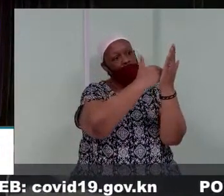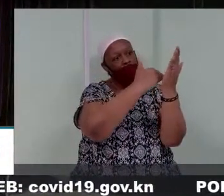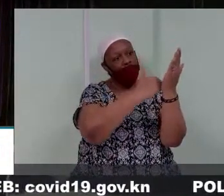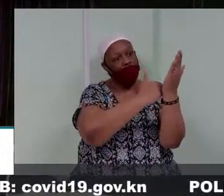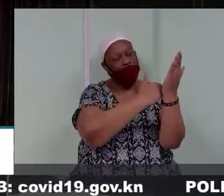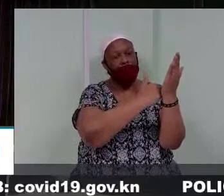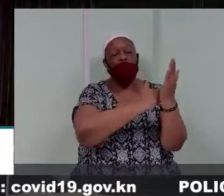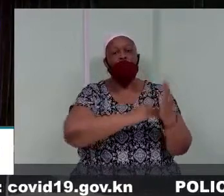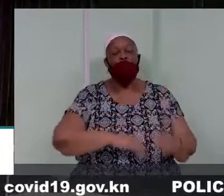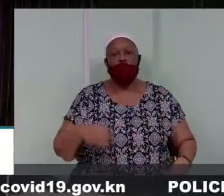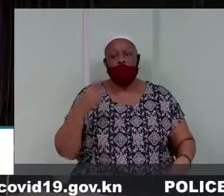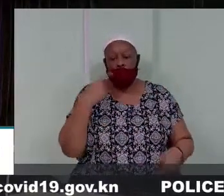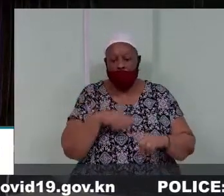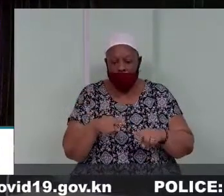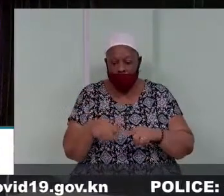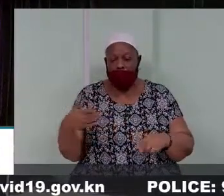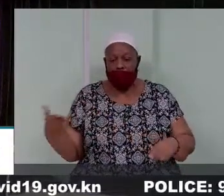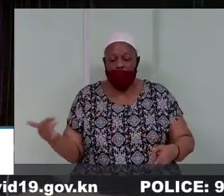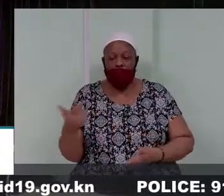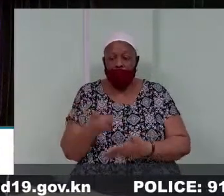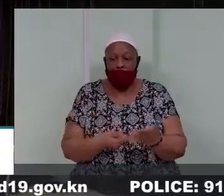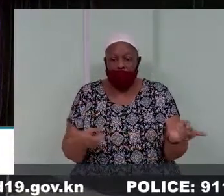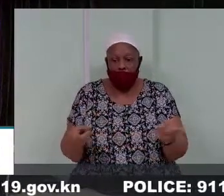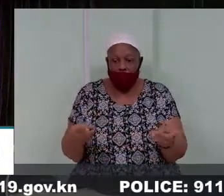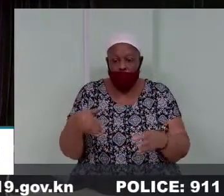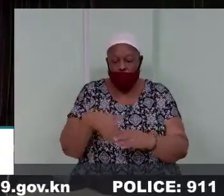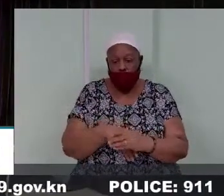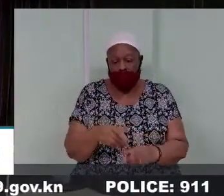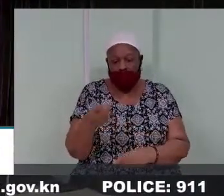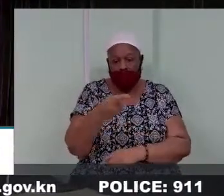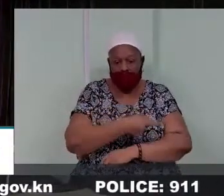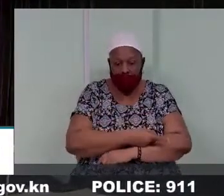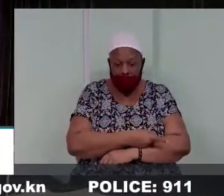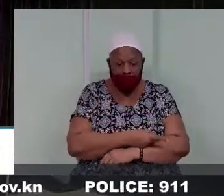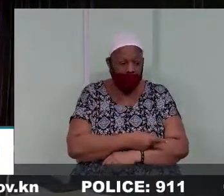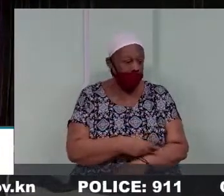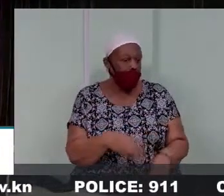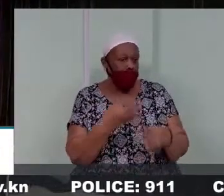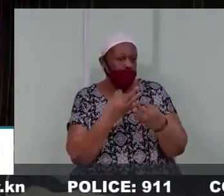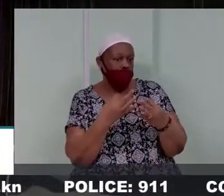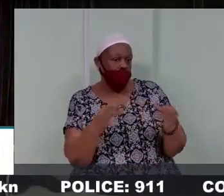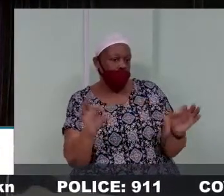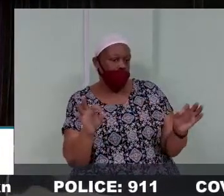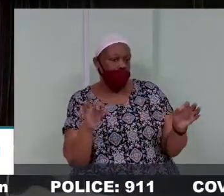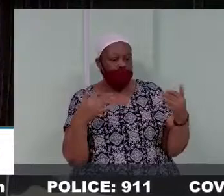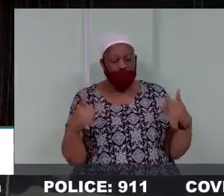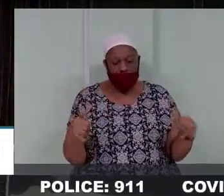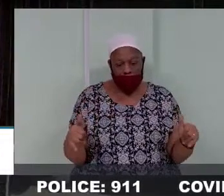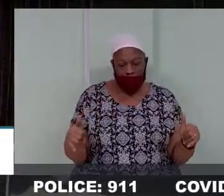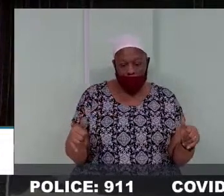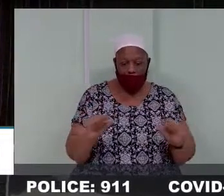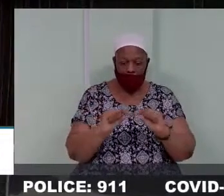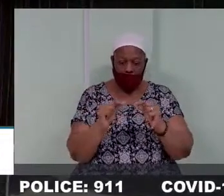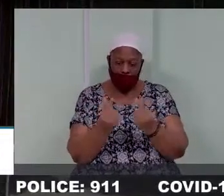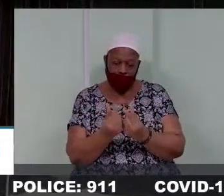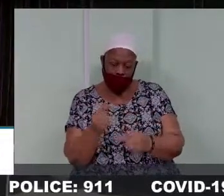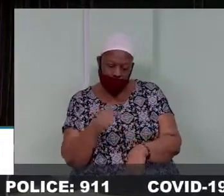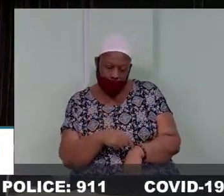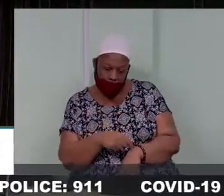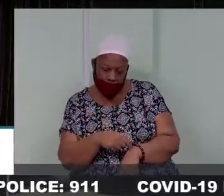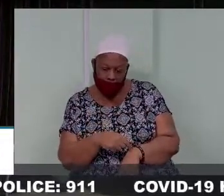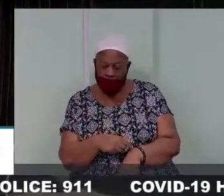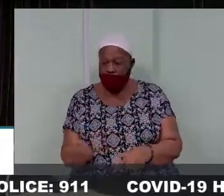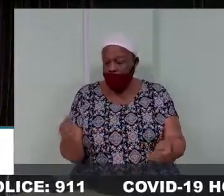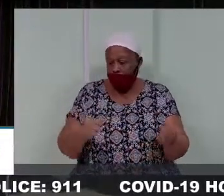the children. This schedule would include free play time, group time, nature and